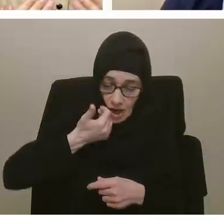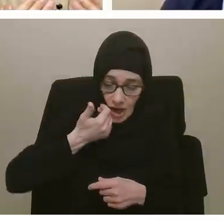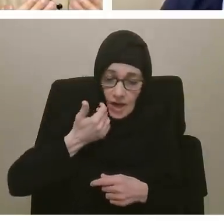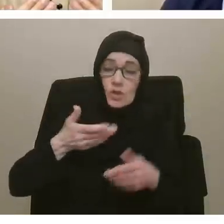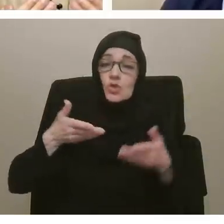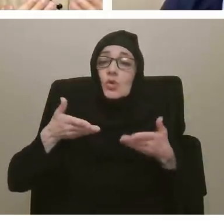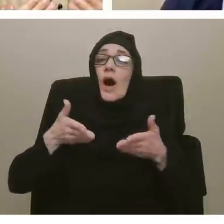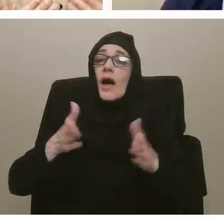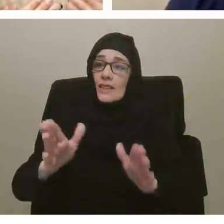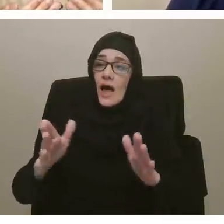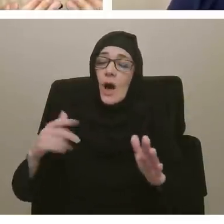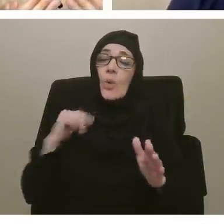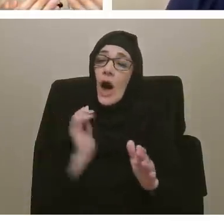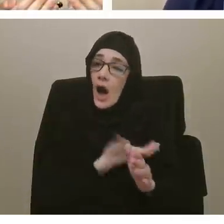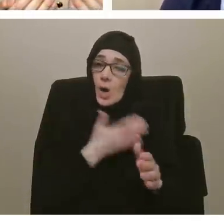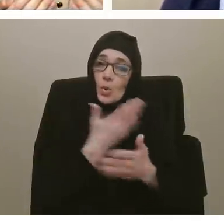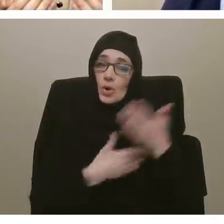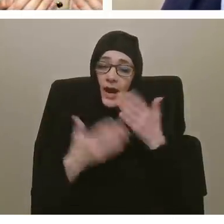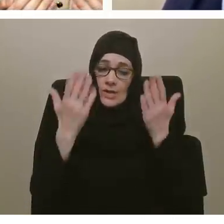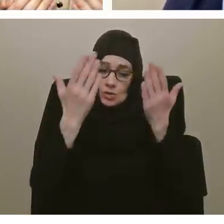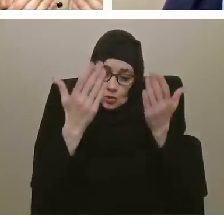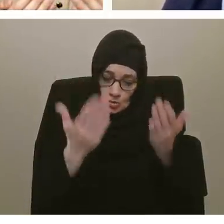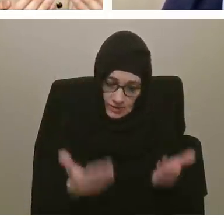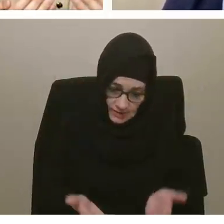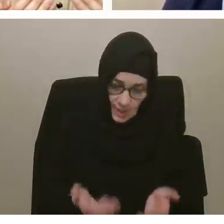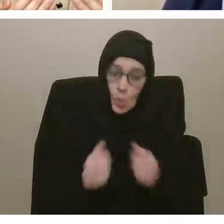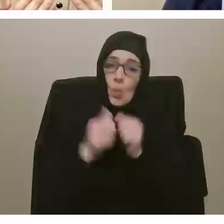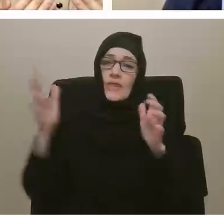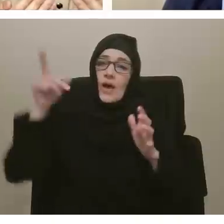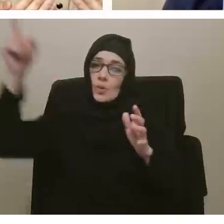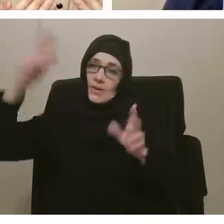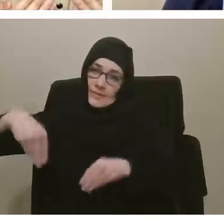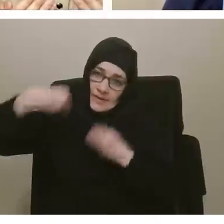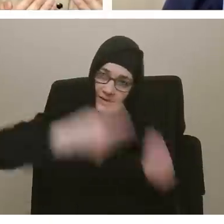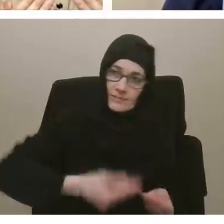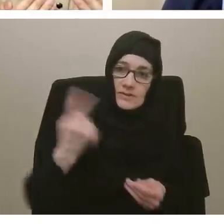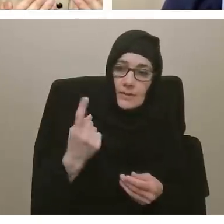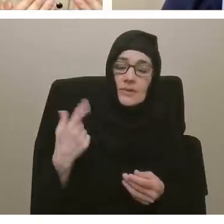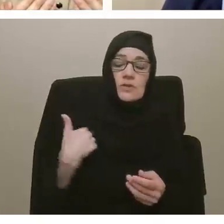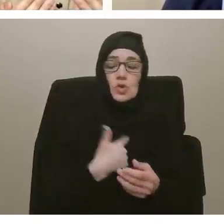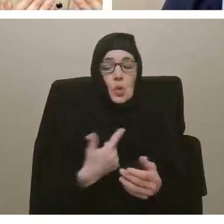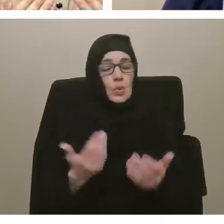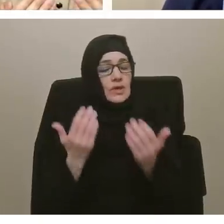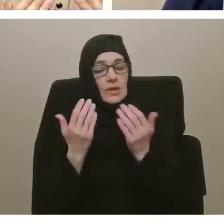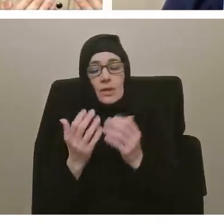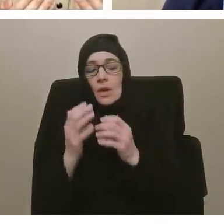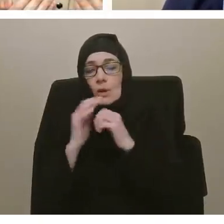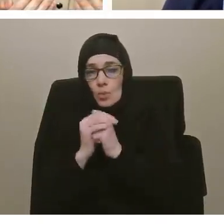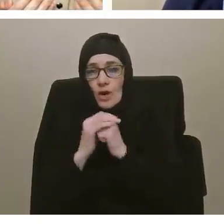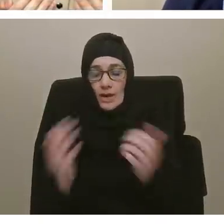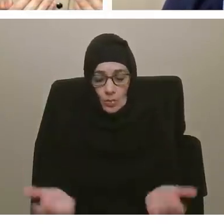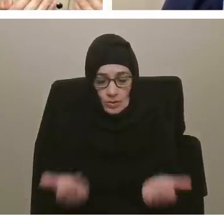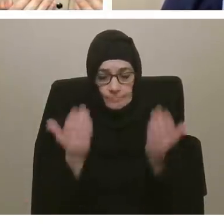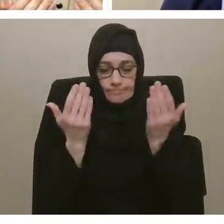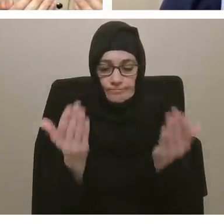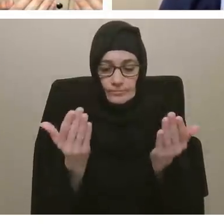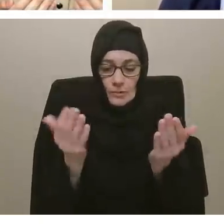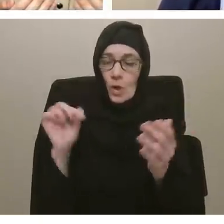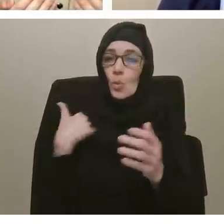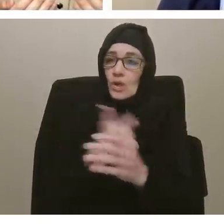having put something in them. So we pray in our humble disposition with our hands raised as beggars to Allah subhanahu wa ta'ala.